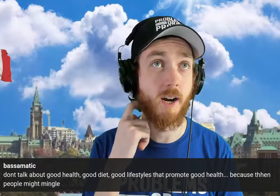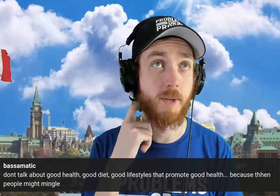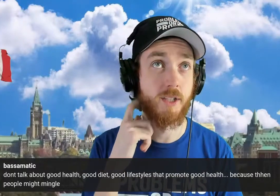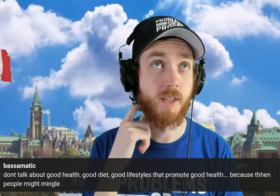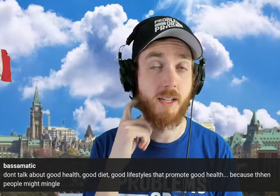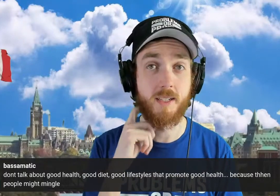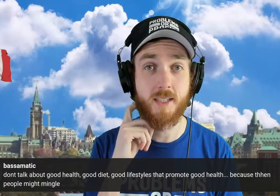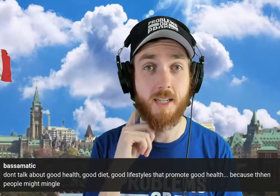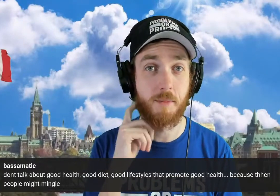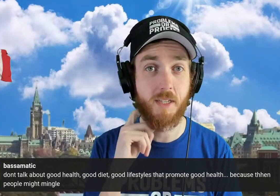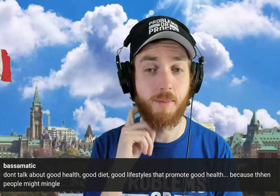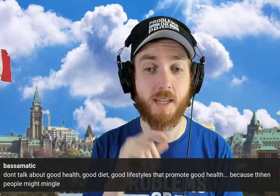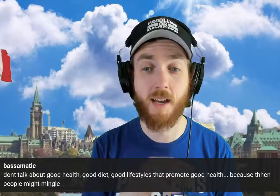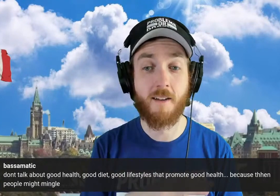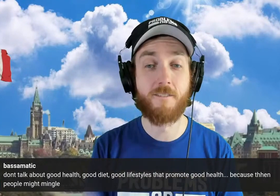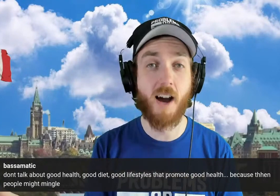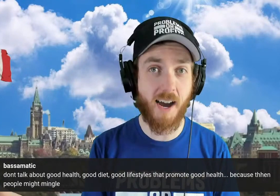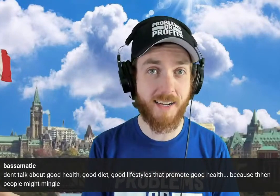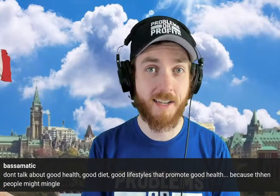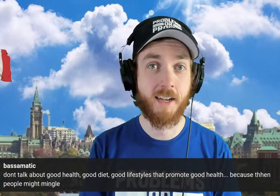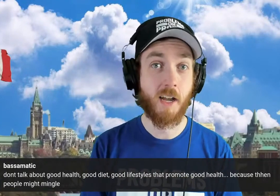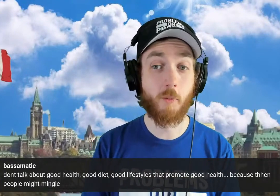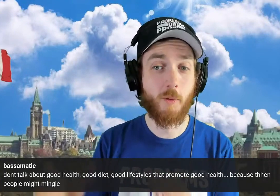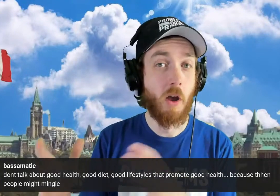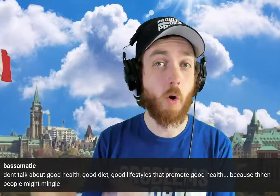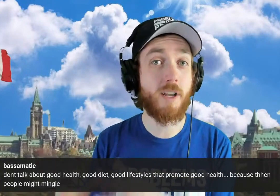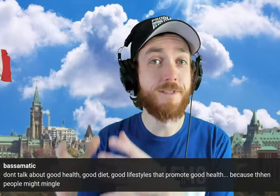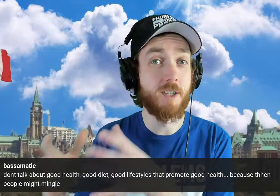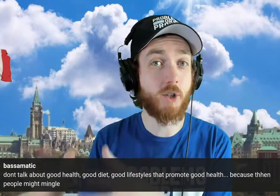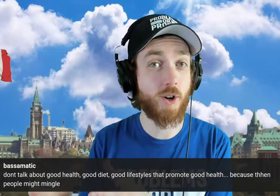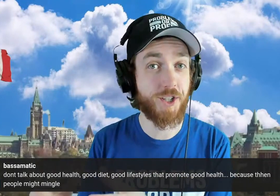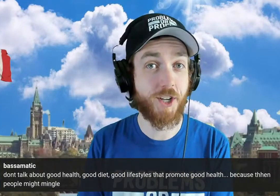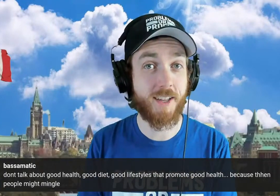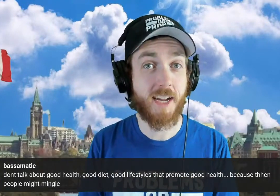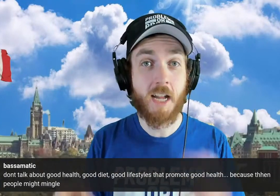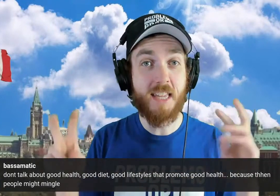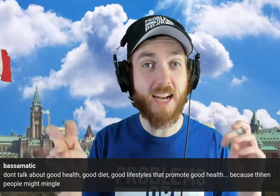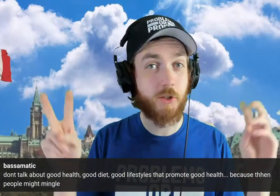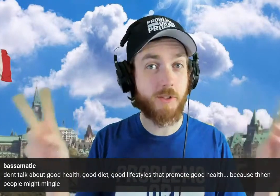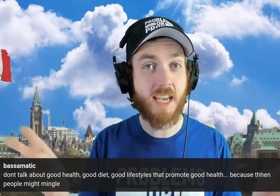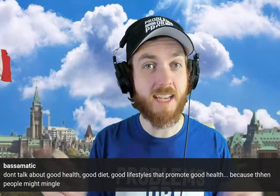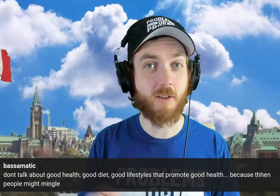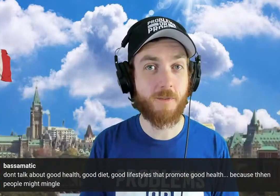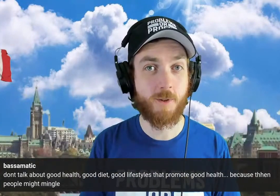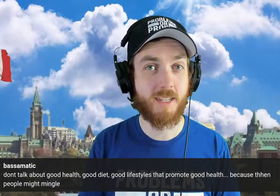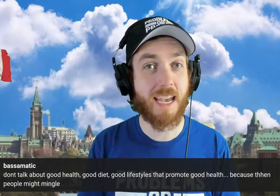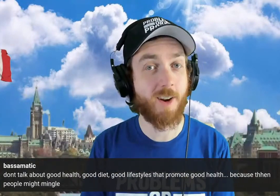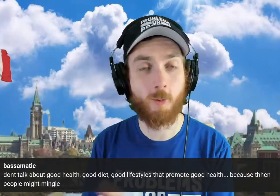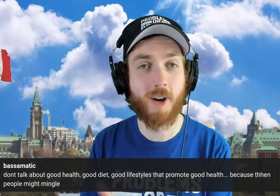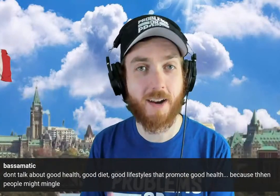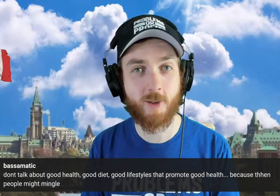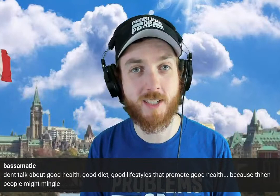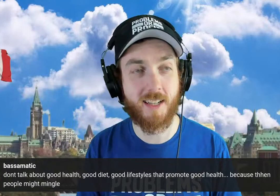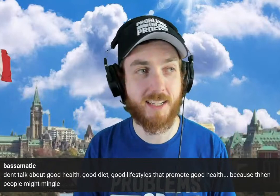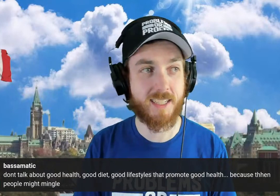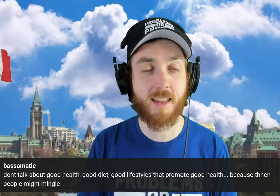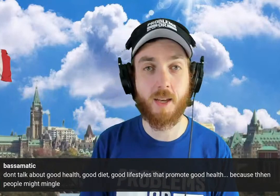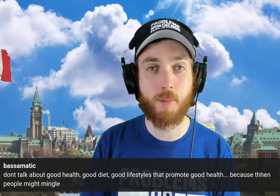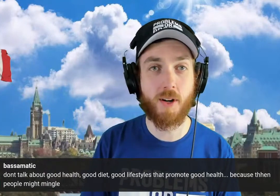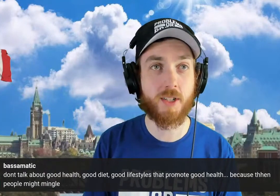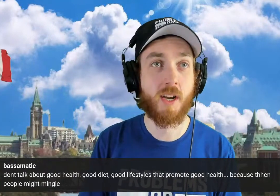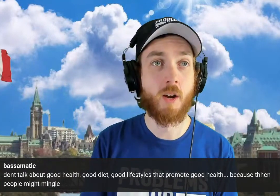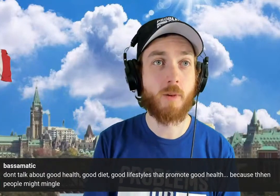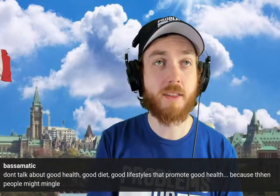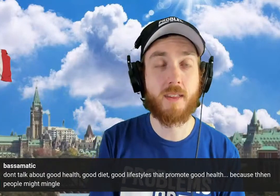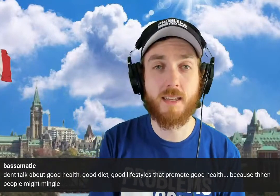processed garbage that just seems to be fine or even encouraged on like National Takeout Food Day or whatever silliness that